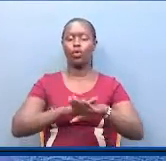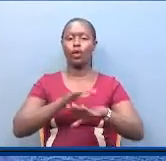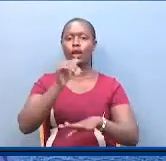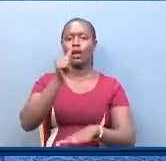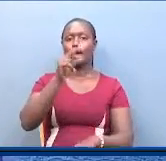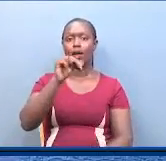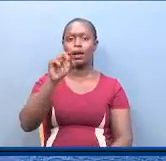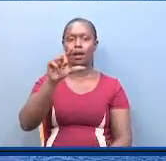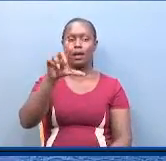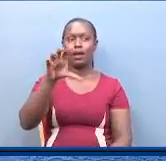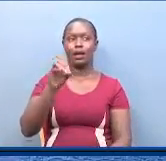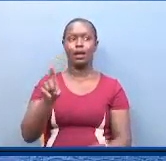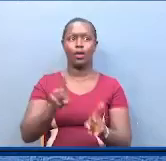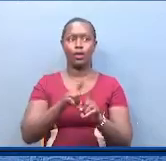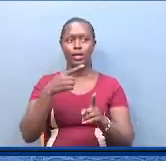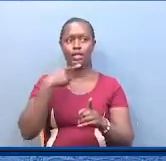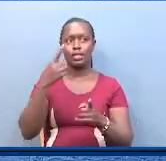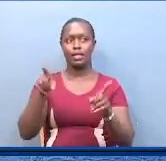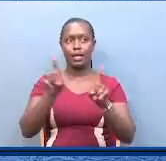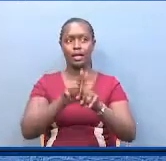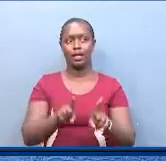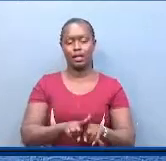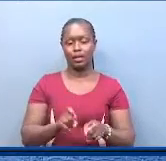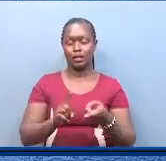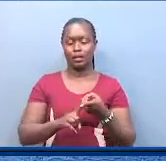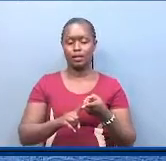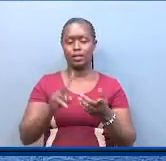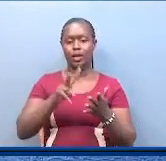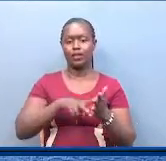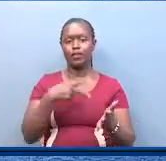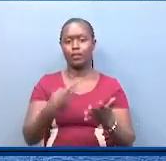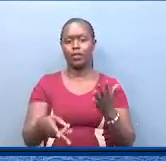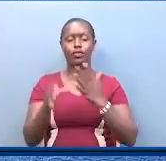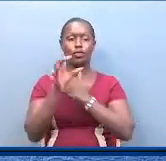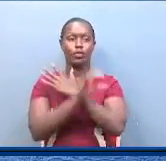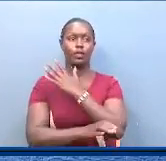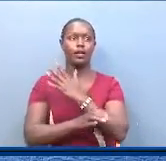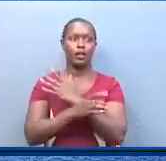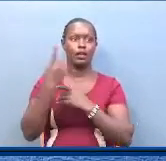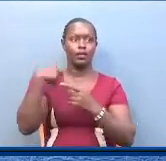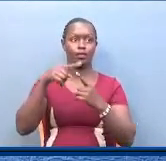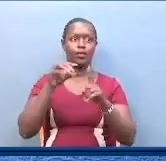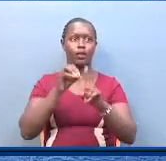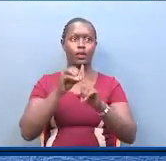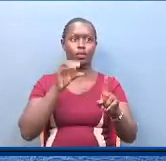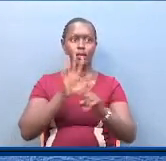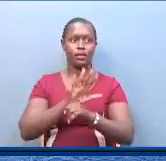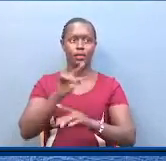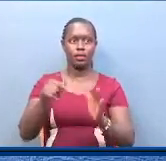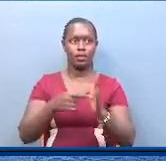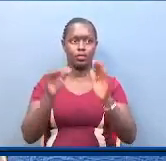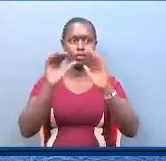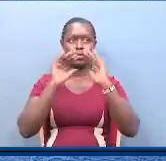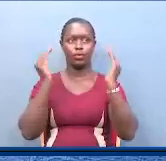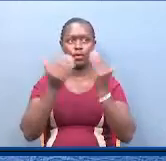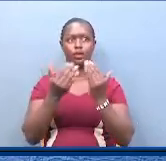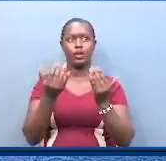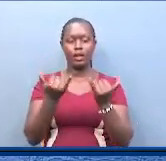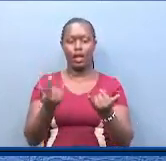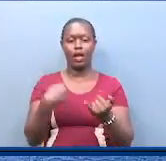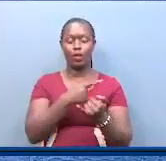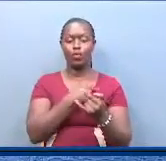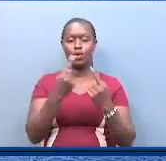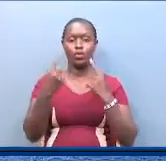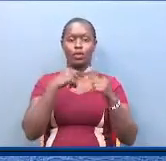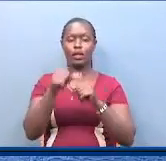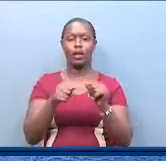and described Gedongo as a letdown to the country for exposing the scandal to the world. So we are talking